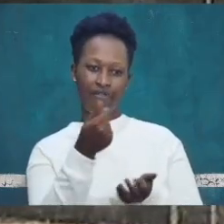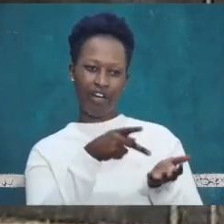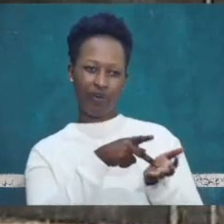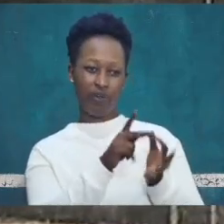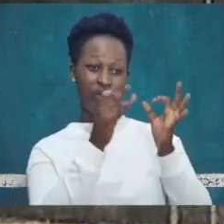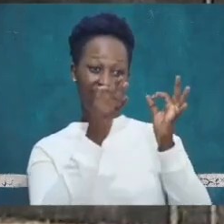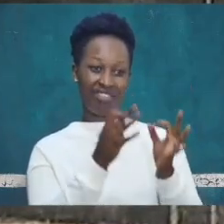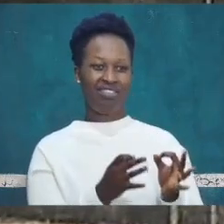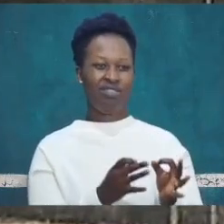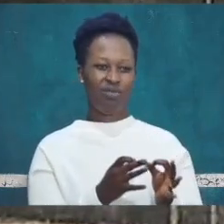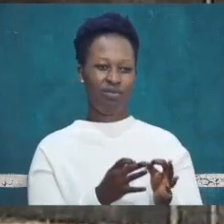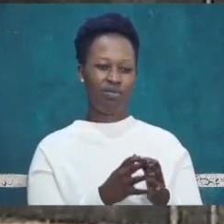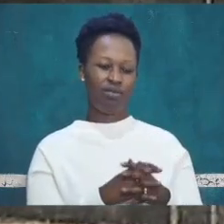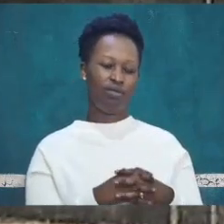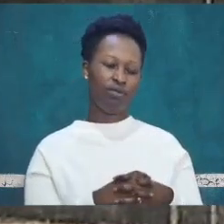of